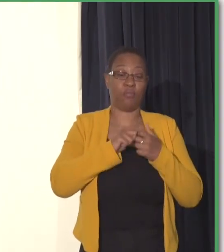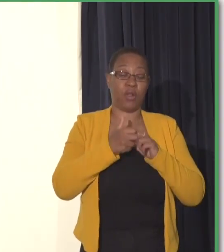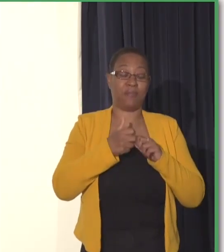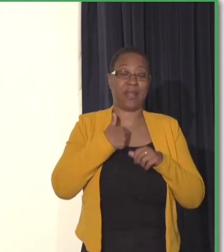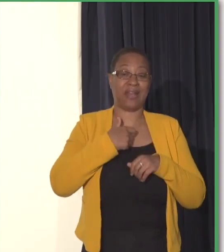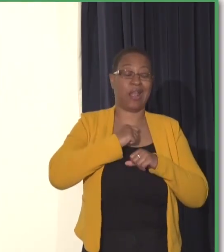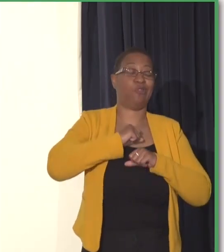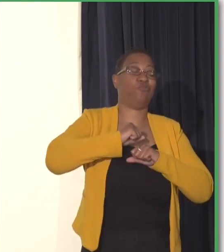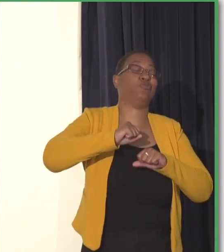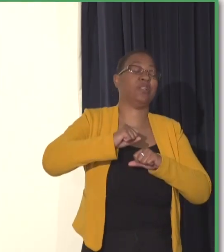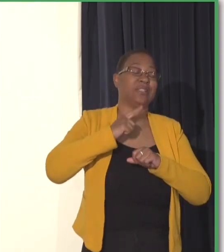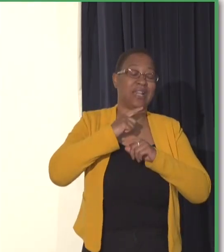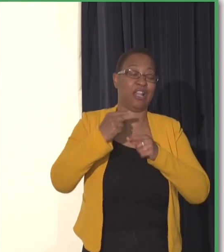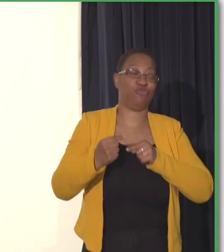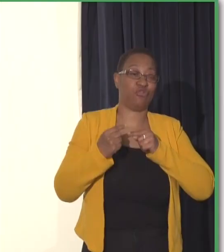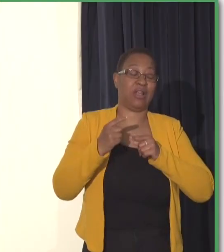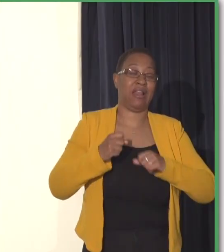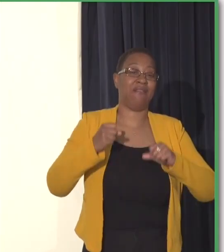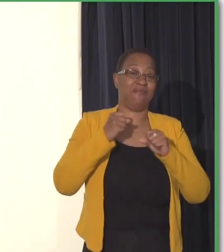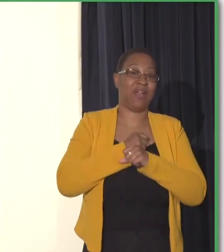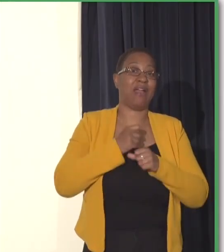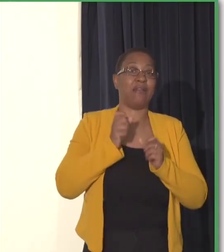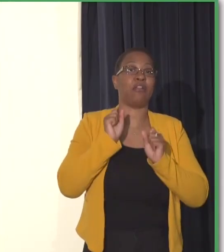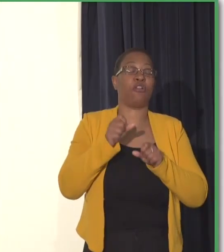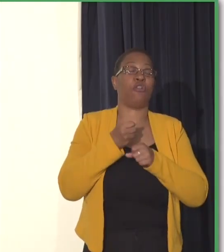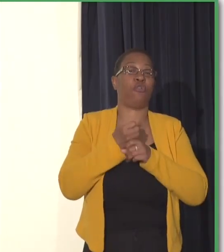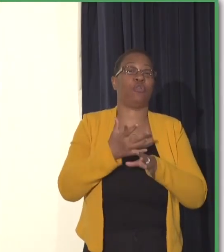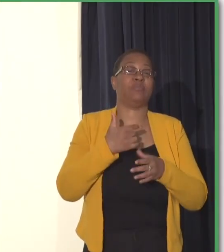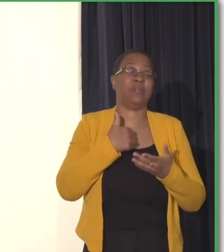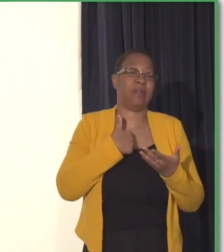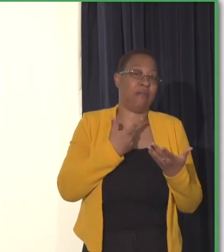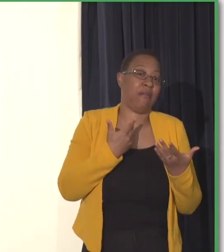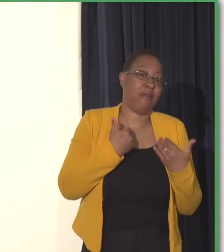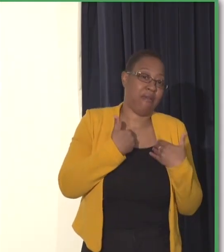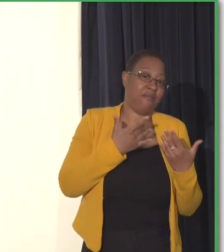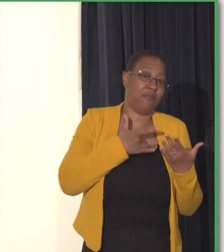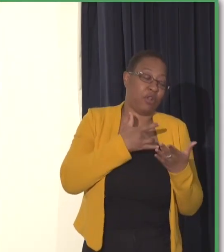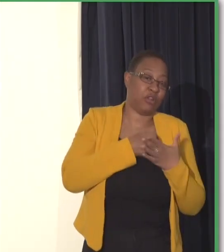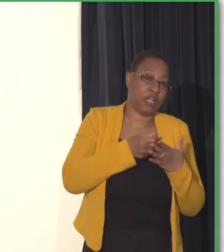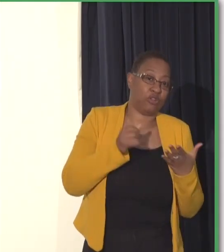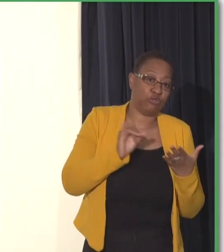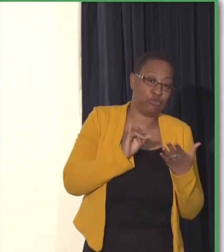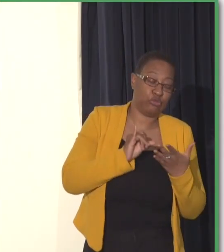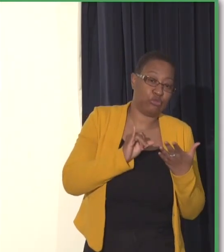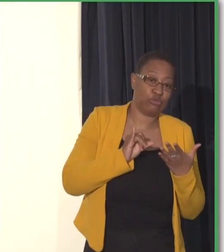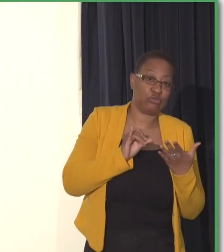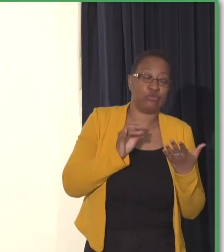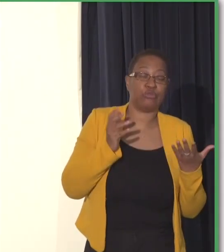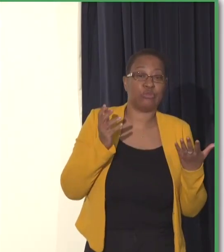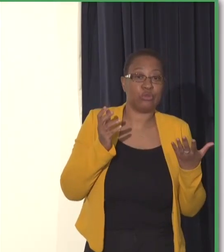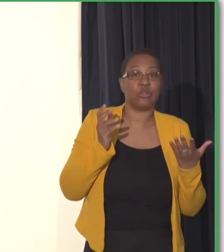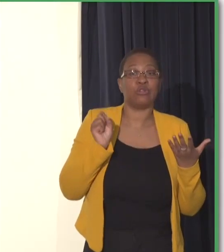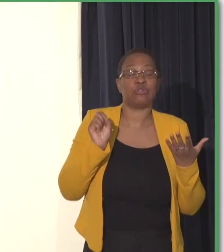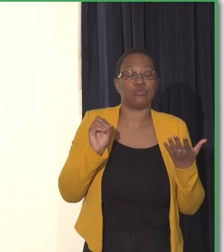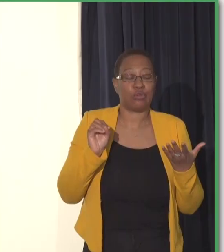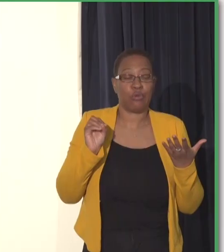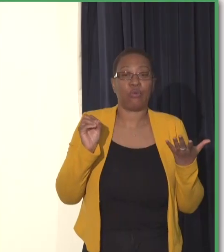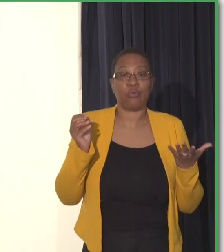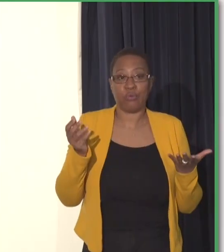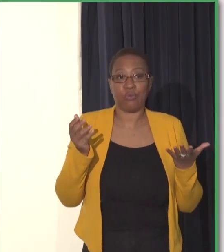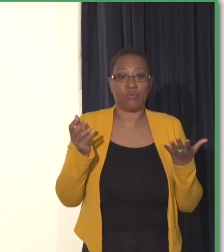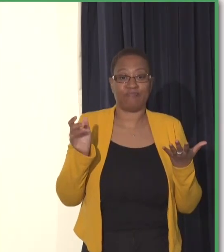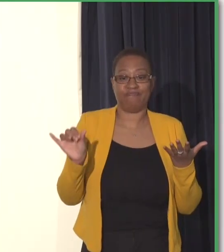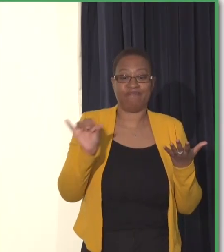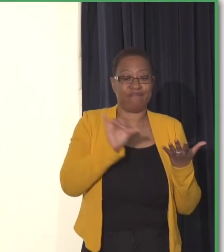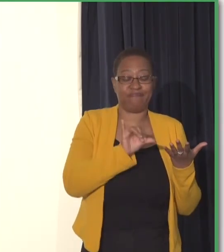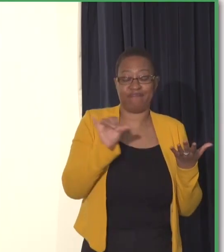I struggle and I fight, that could also start a cardiac event. So what they